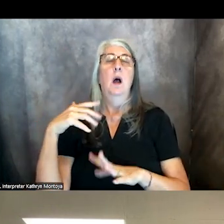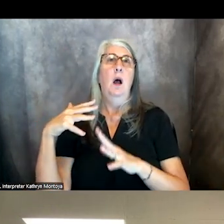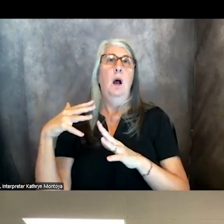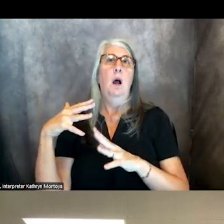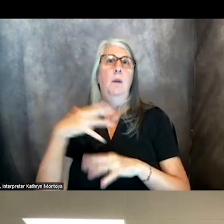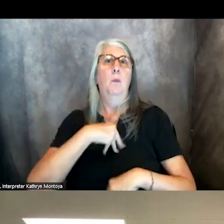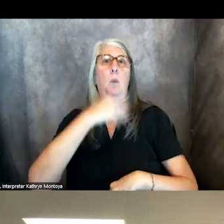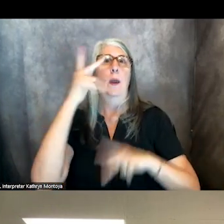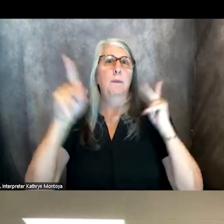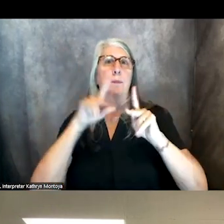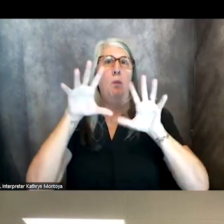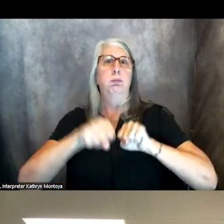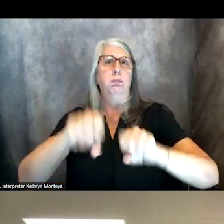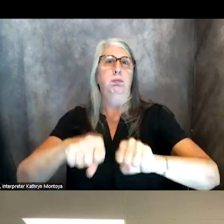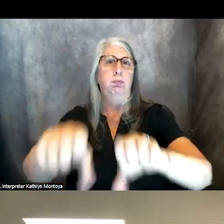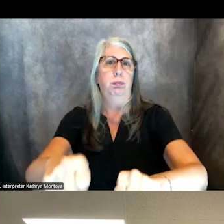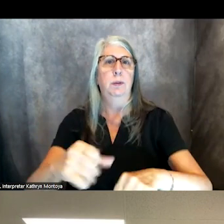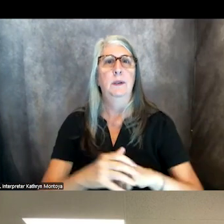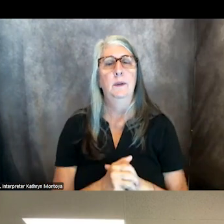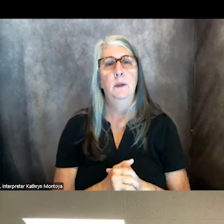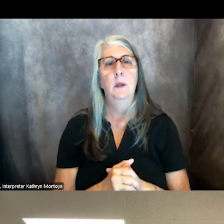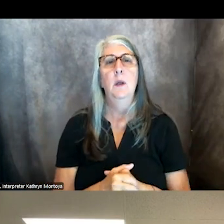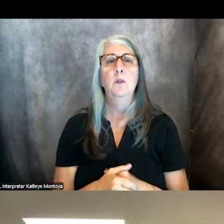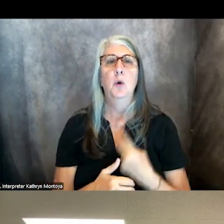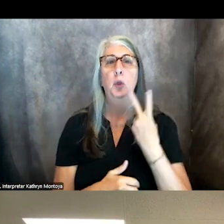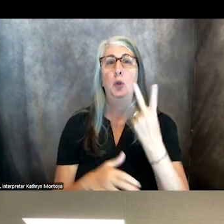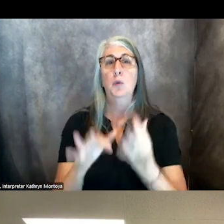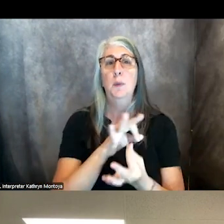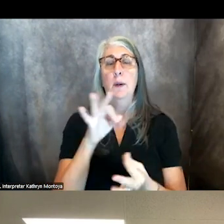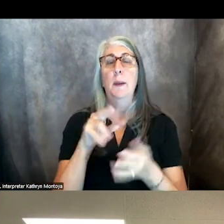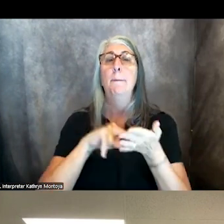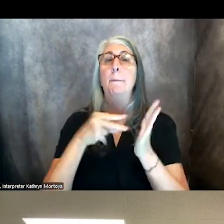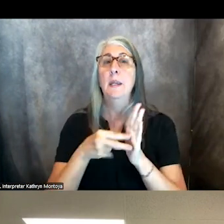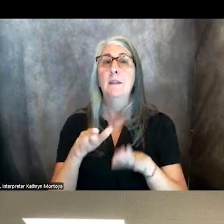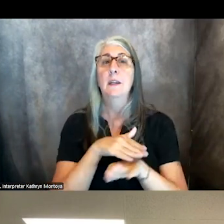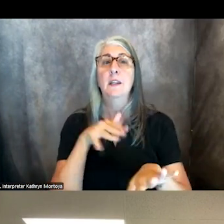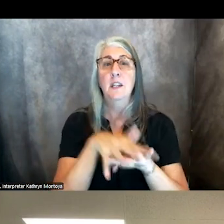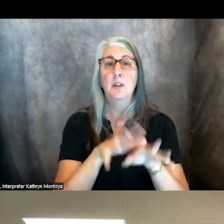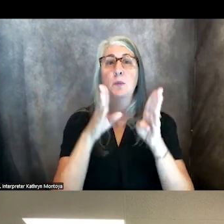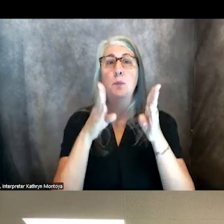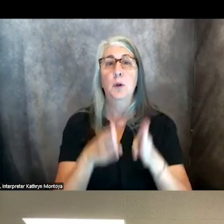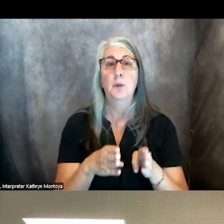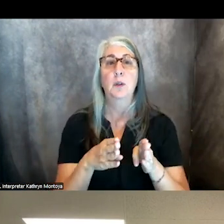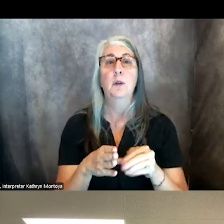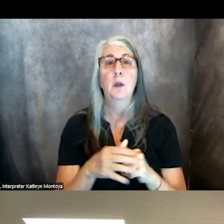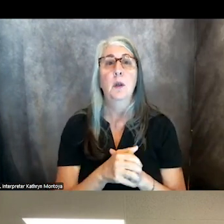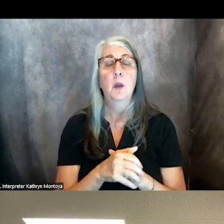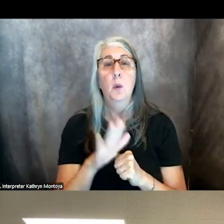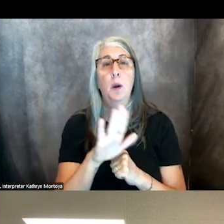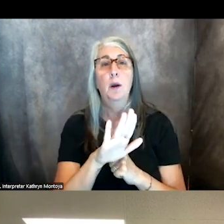talking about Two-Spirit community, I'm referring to an Indigenous person who expresses their gender identity, their